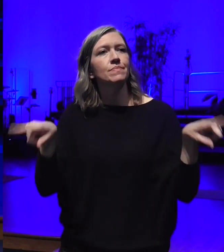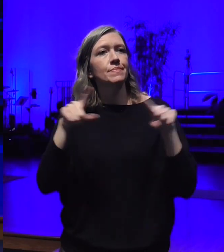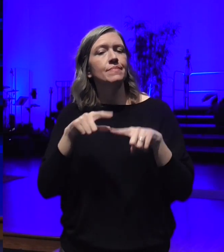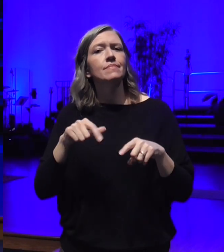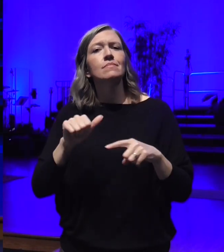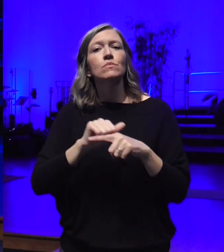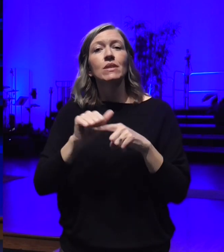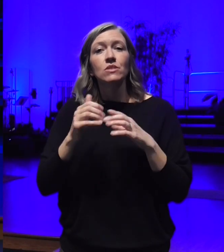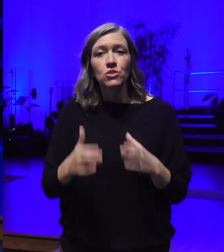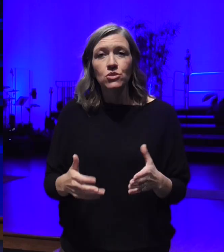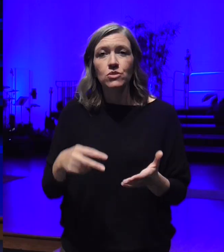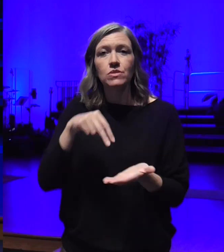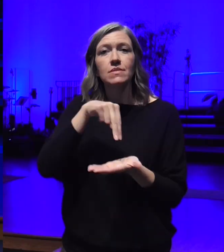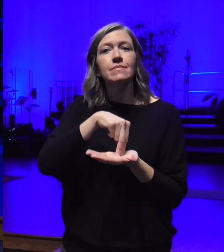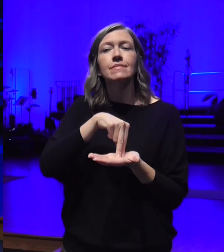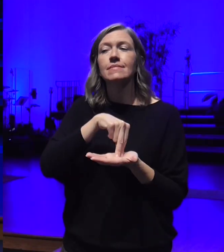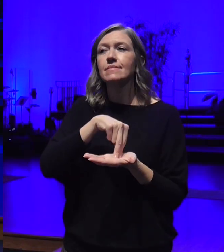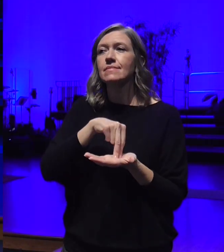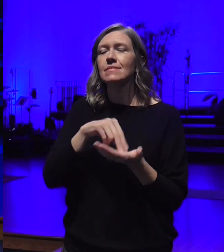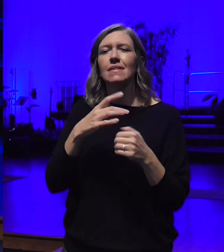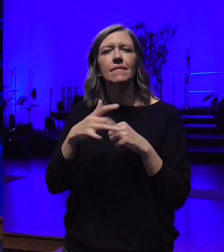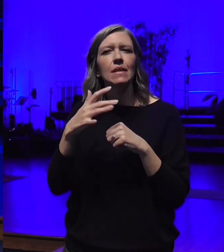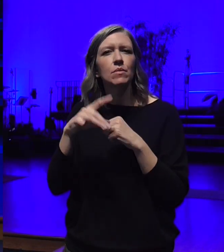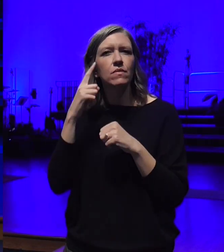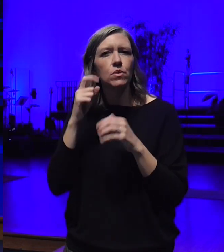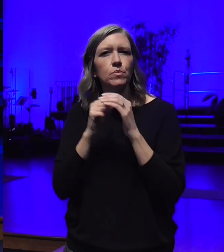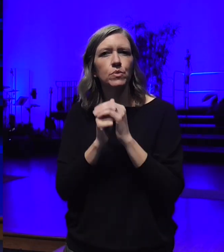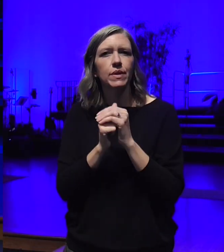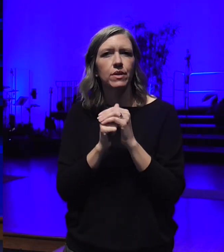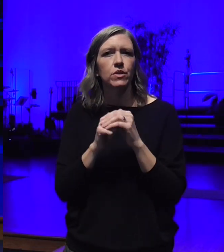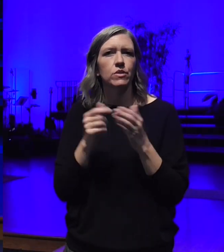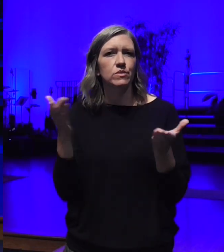to stand with me. They're available for prayer after service.